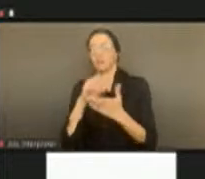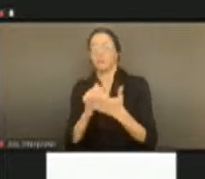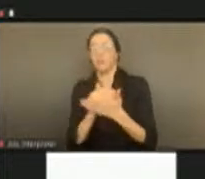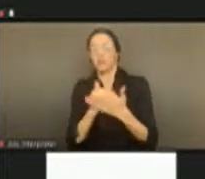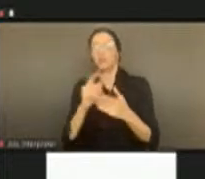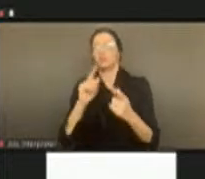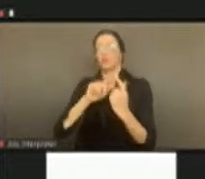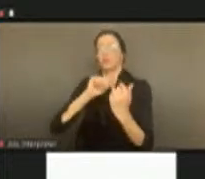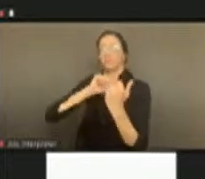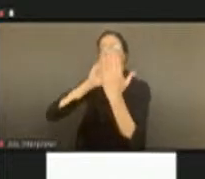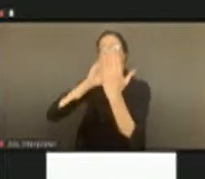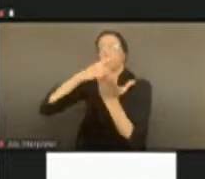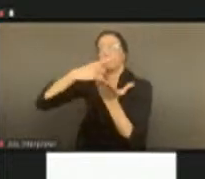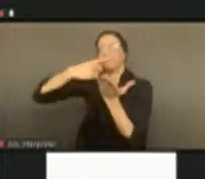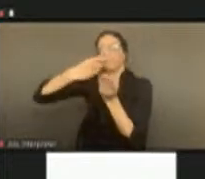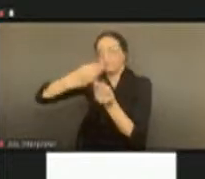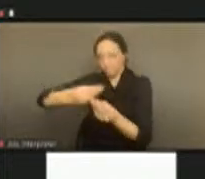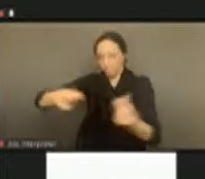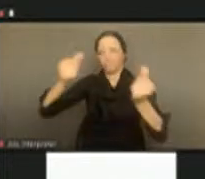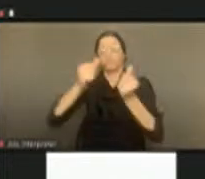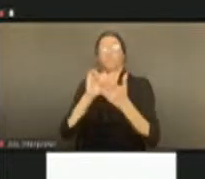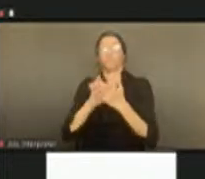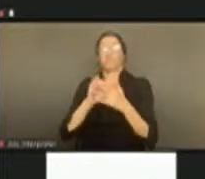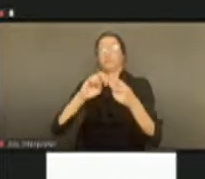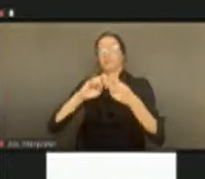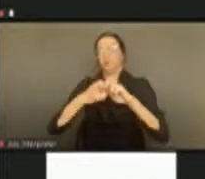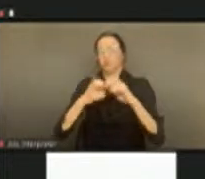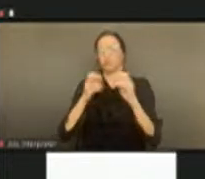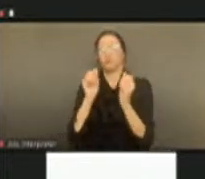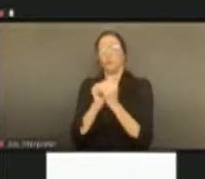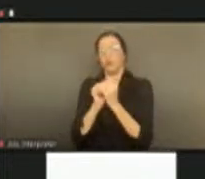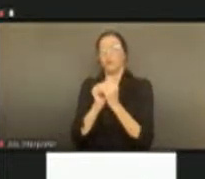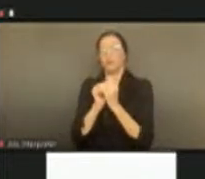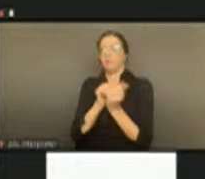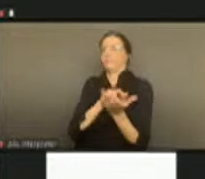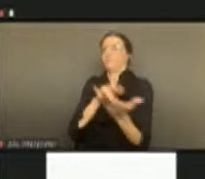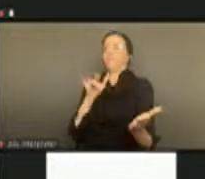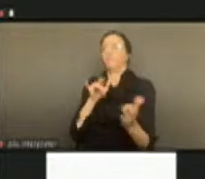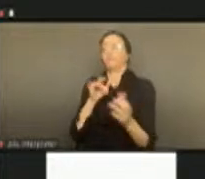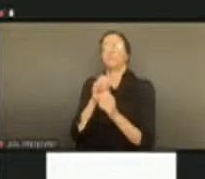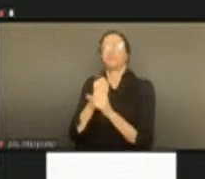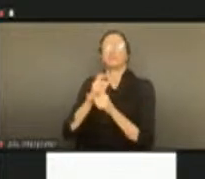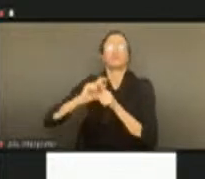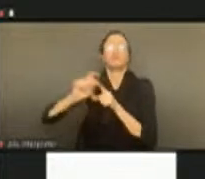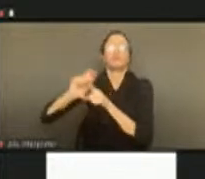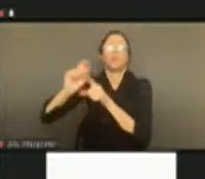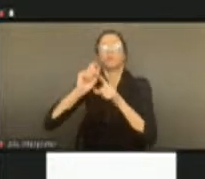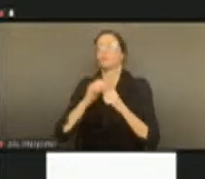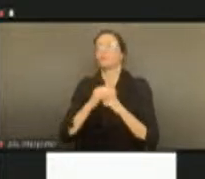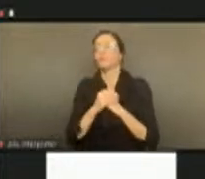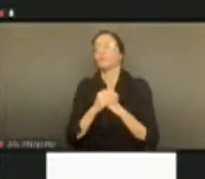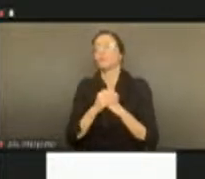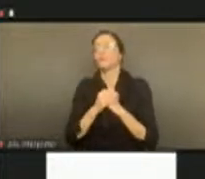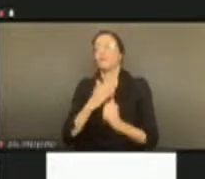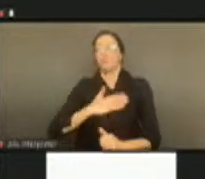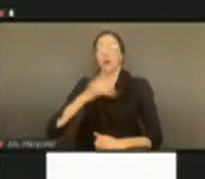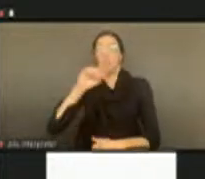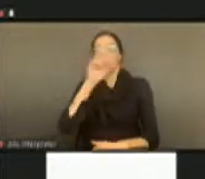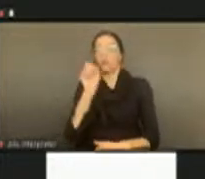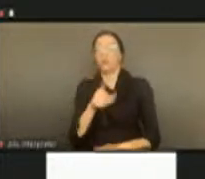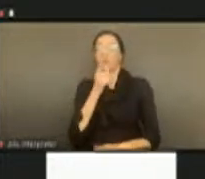of the rest of these phone calls. And our question is, who is the best point of contact in your office to discuss this request?